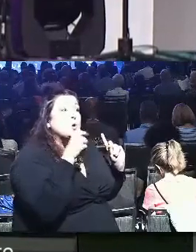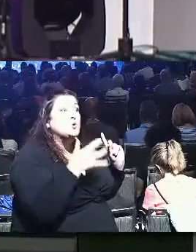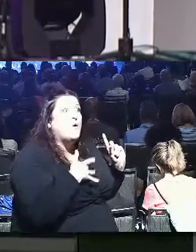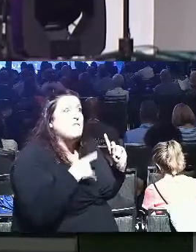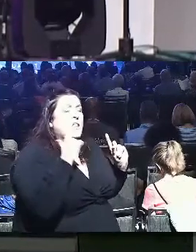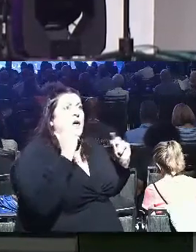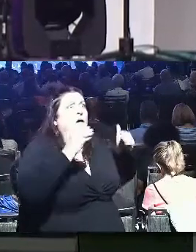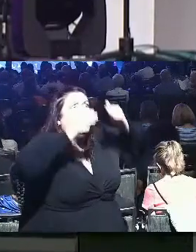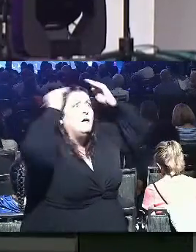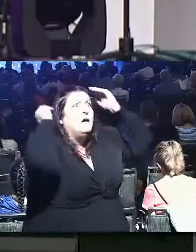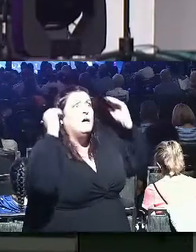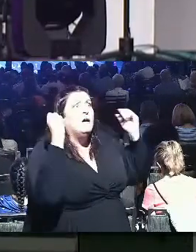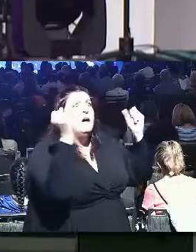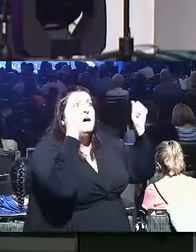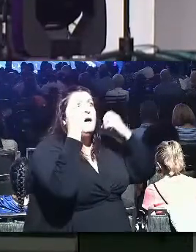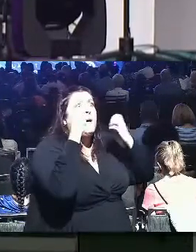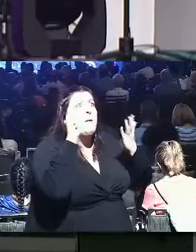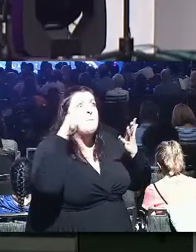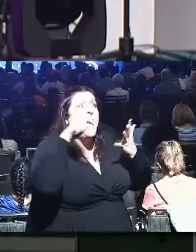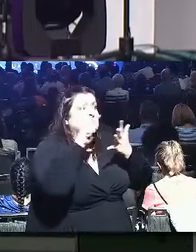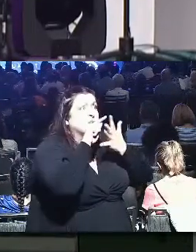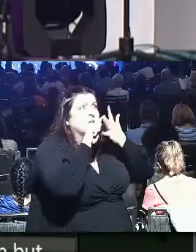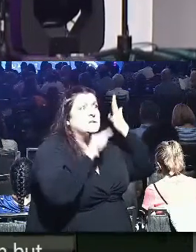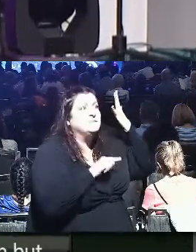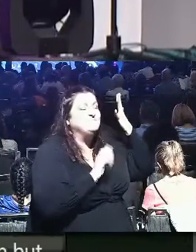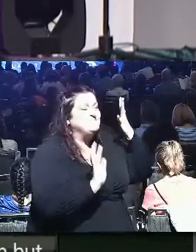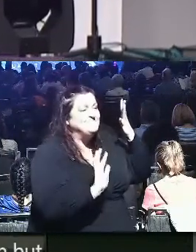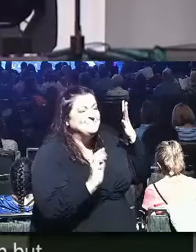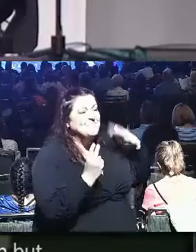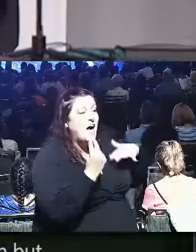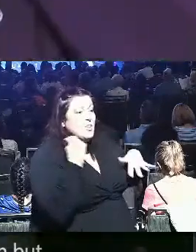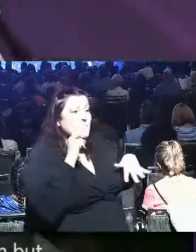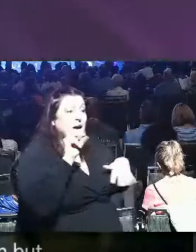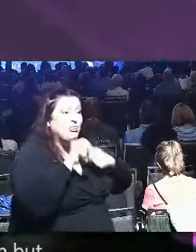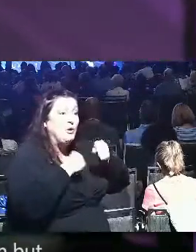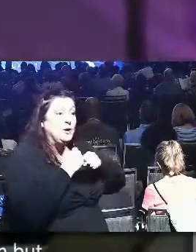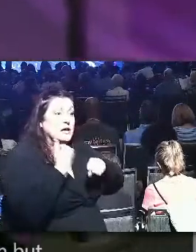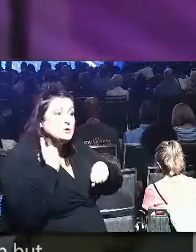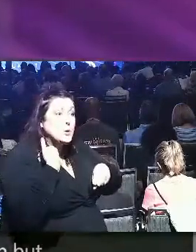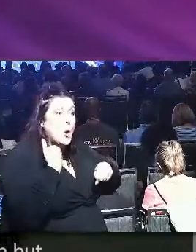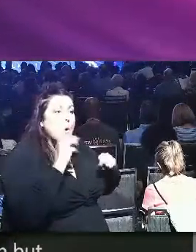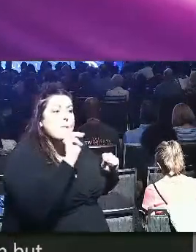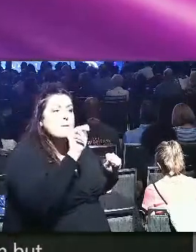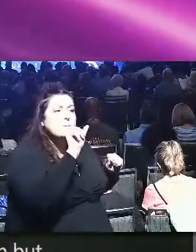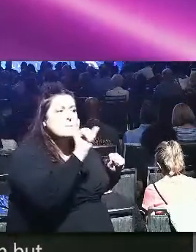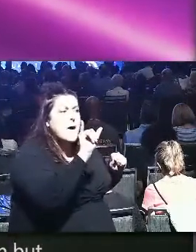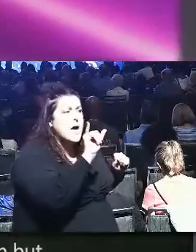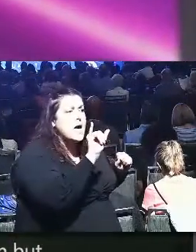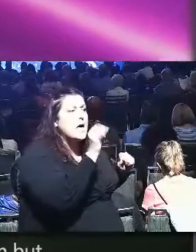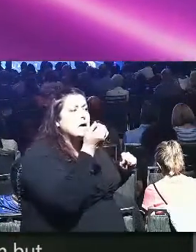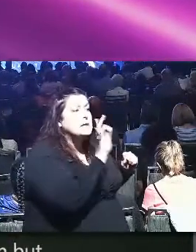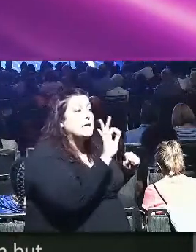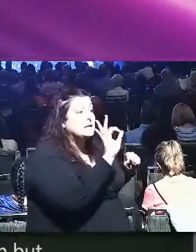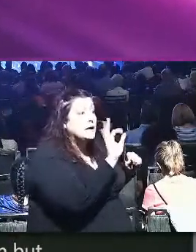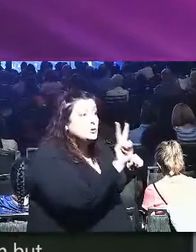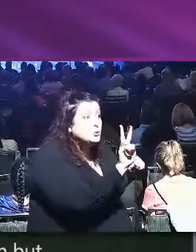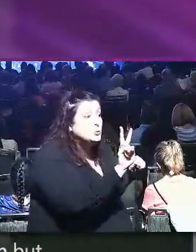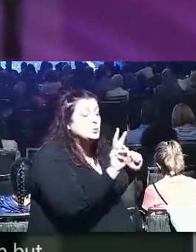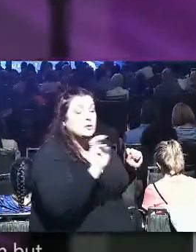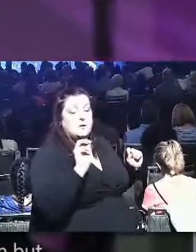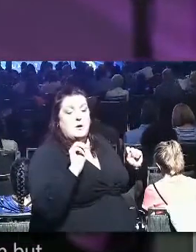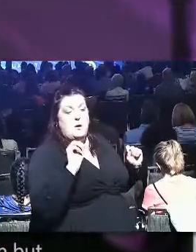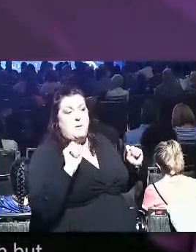being overloaded here in this sermon, but you know, I look back 30 years ago, it was May of 1992. Marci and I